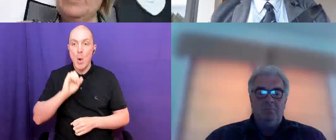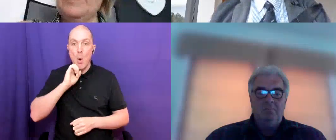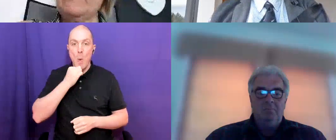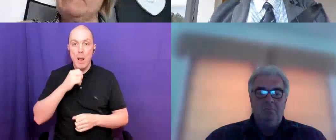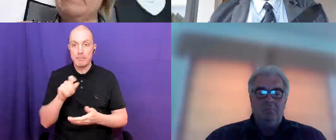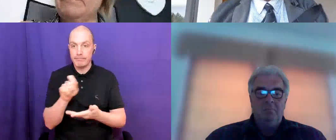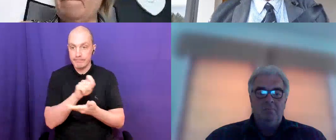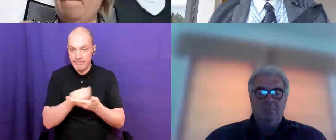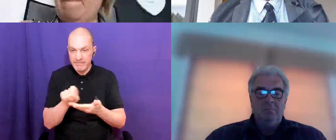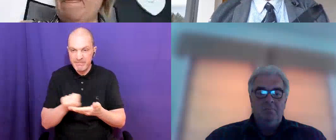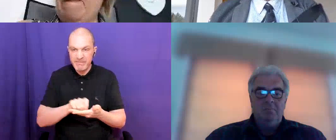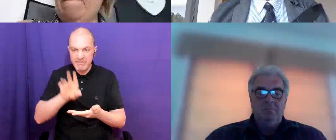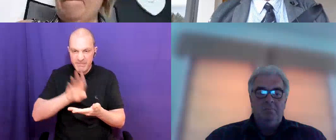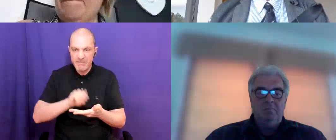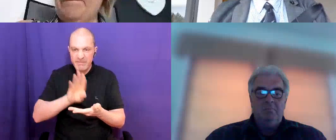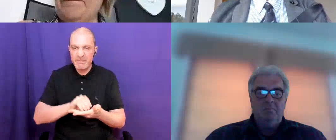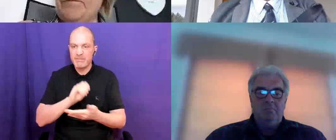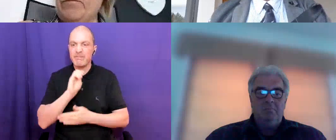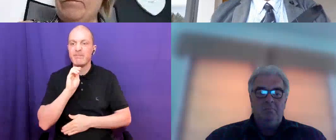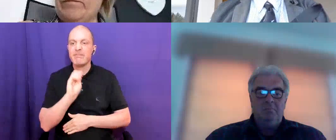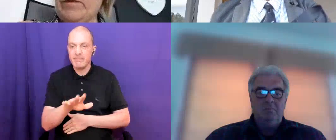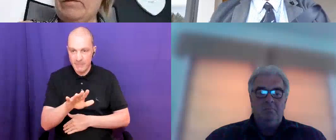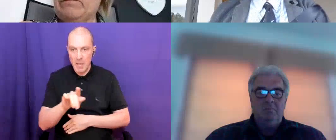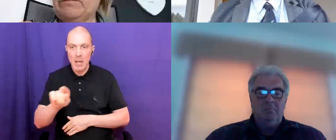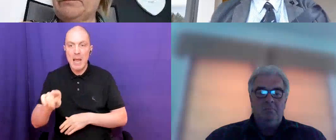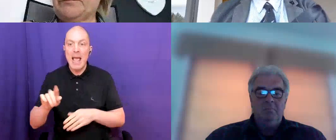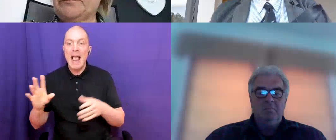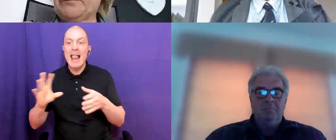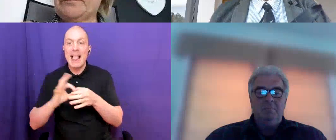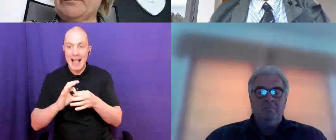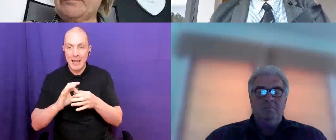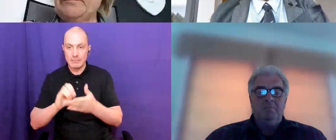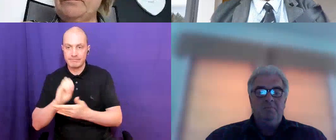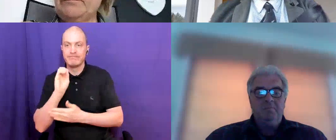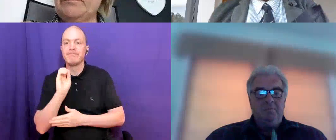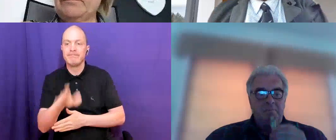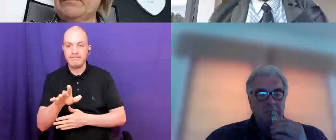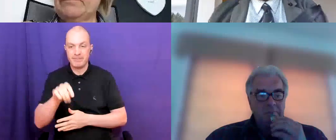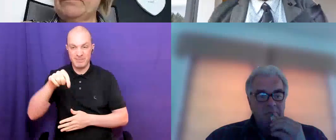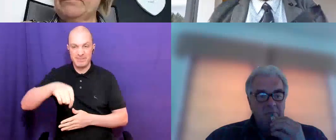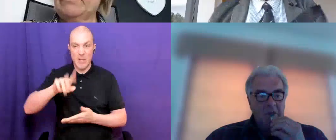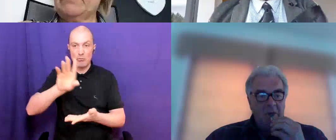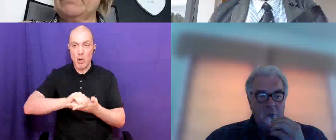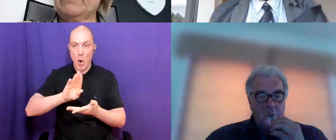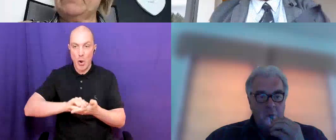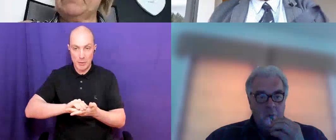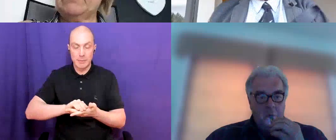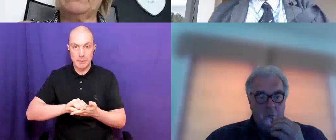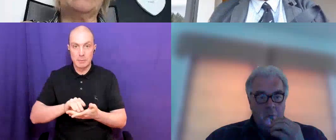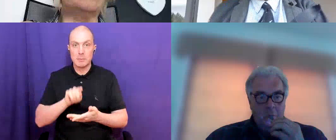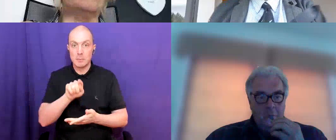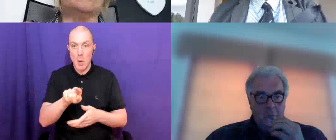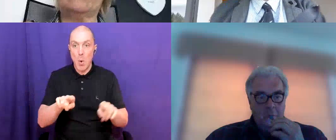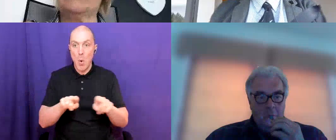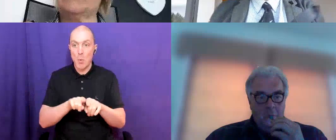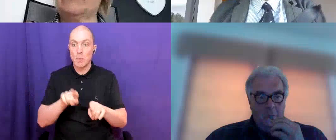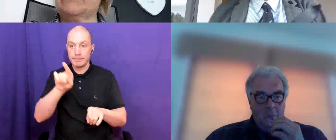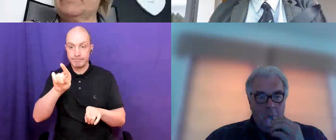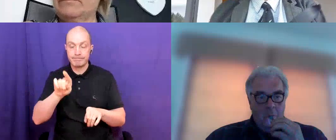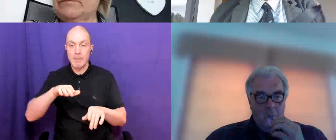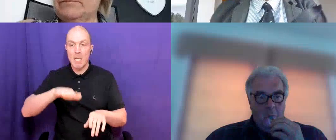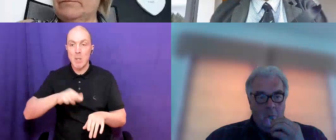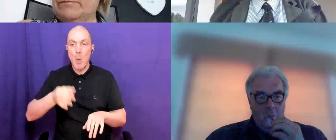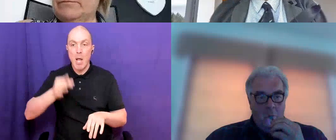this session, and in due course a link to the recorded presentation, which will also be available on the South Lanarkshire Council